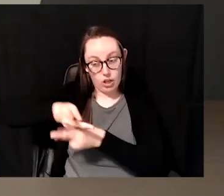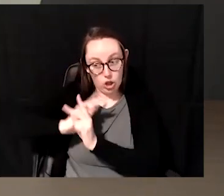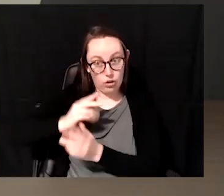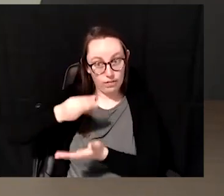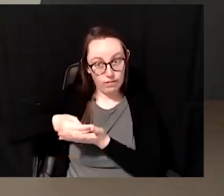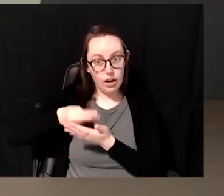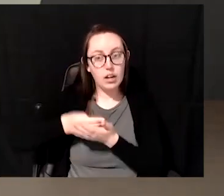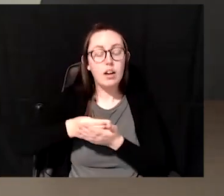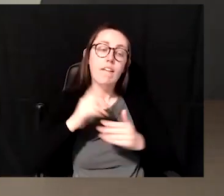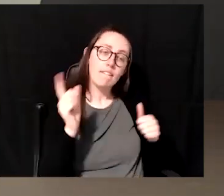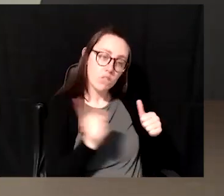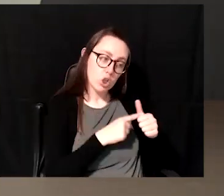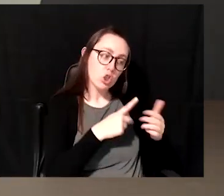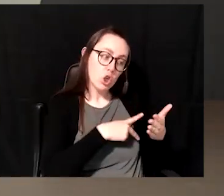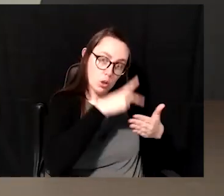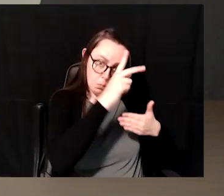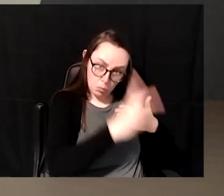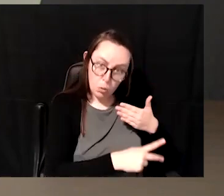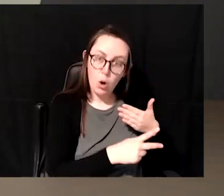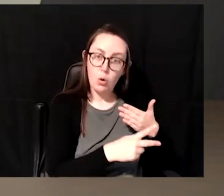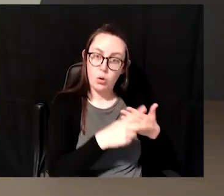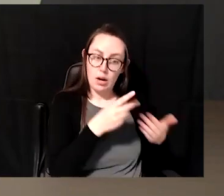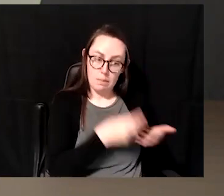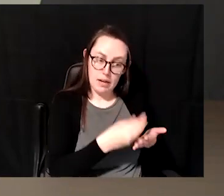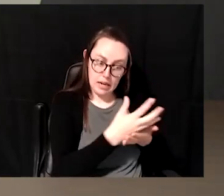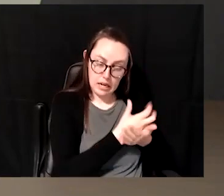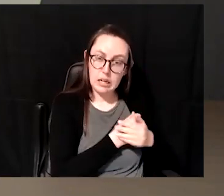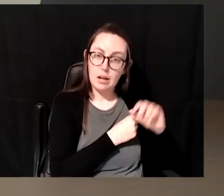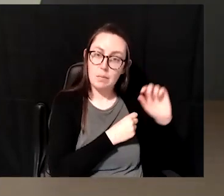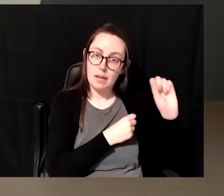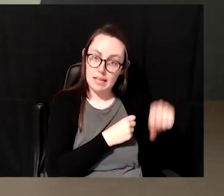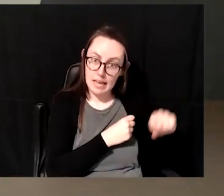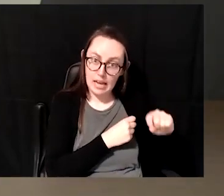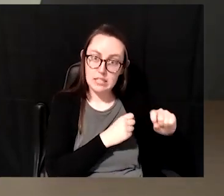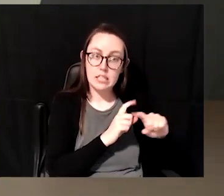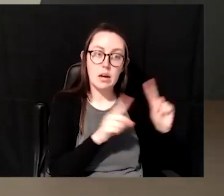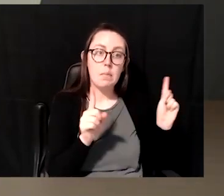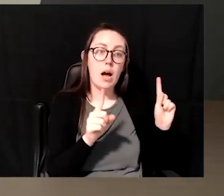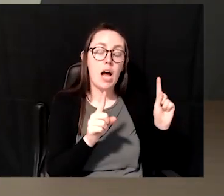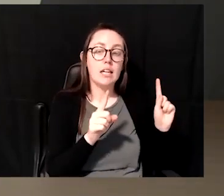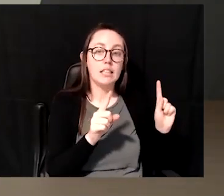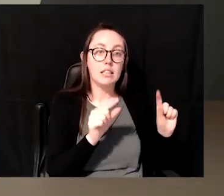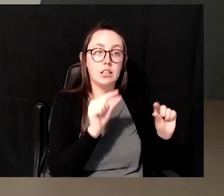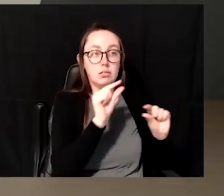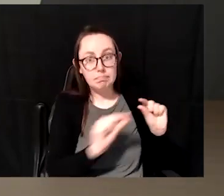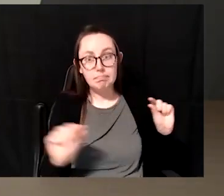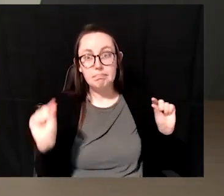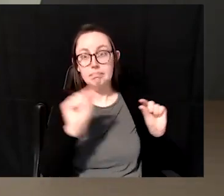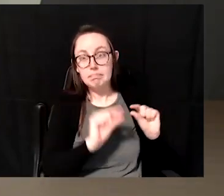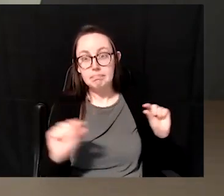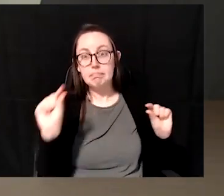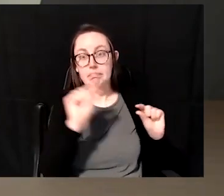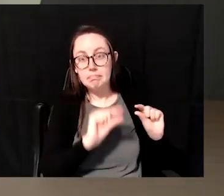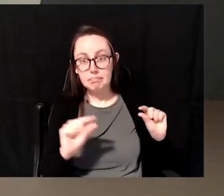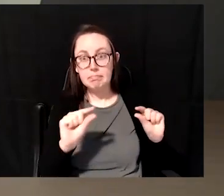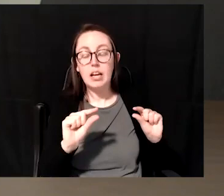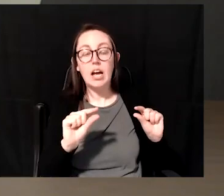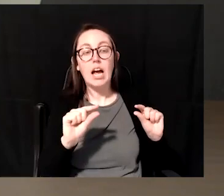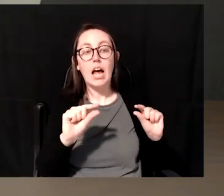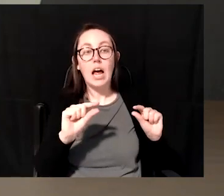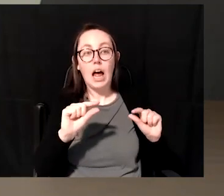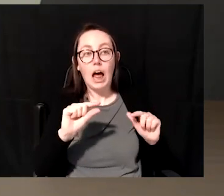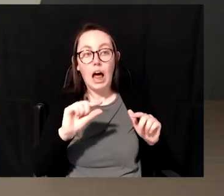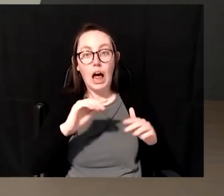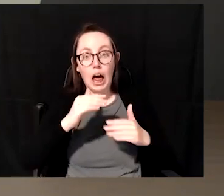through a series of actions of being loaned out and returned to the town they become unrestricted Revenue together those two